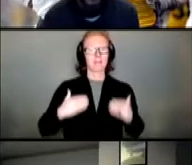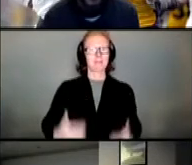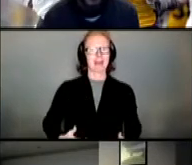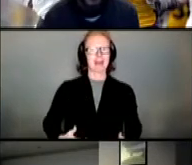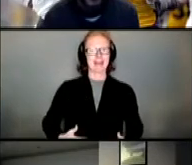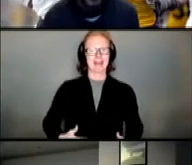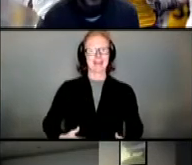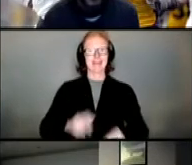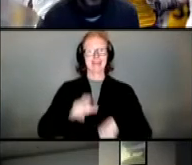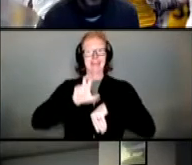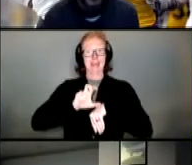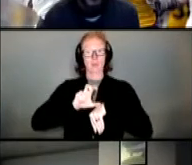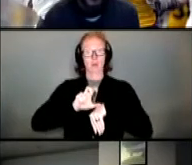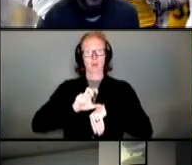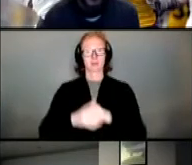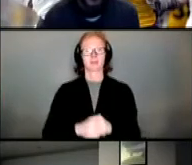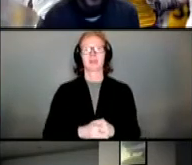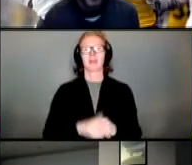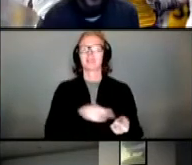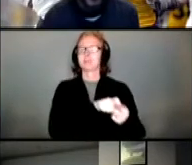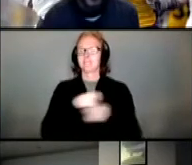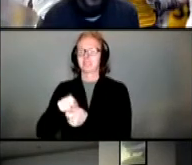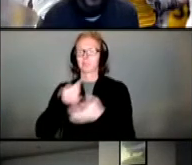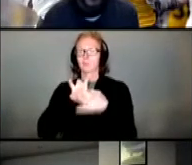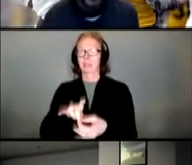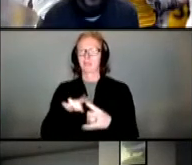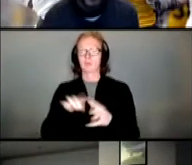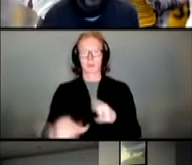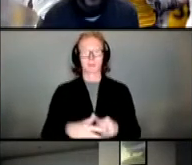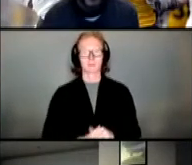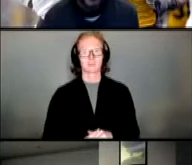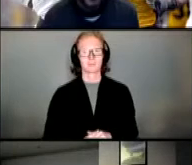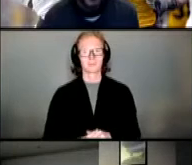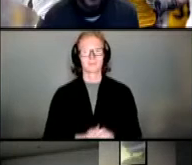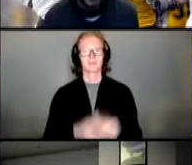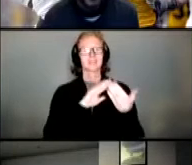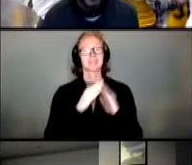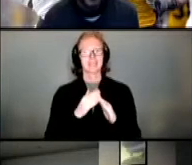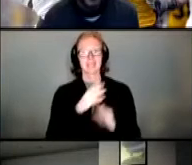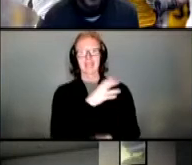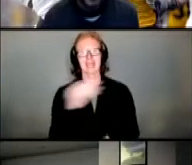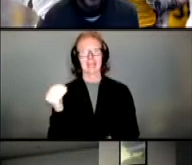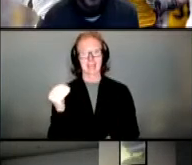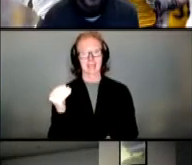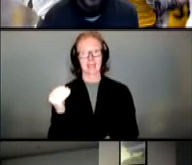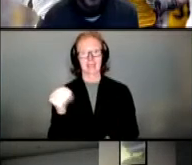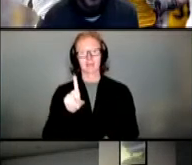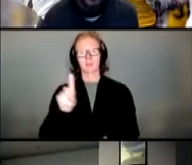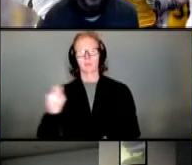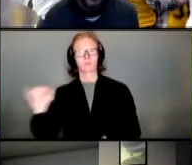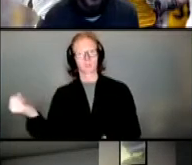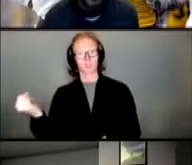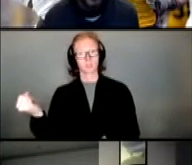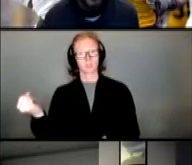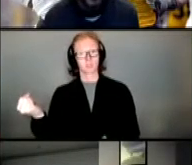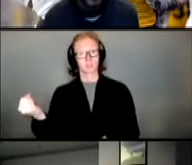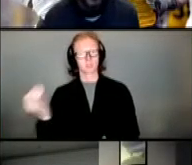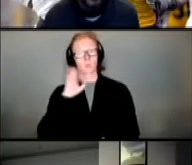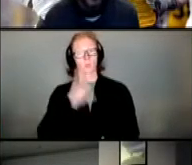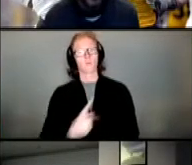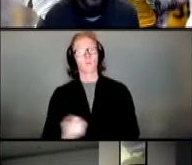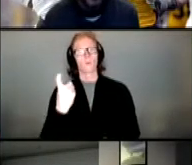cameras and some specifics about that, the city and the Department of Justice are going to have one